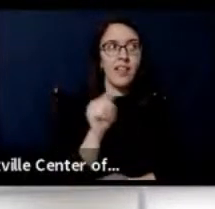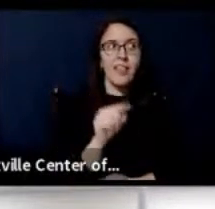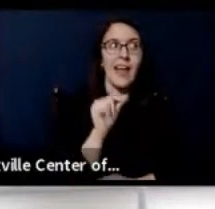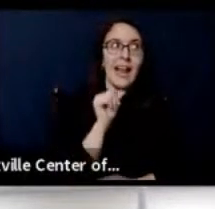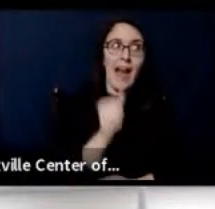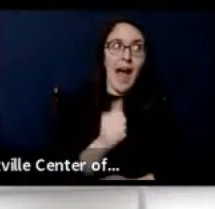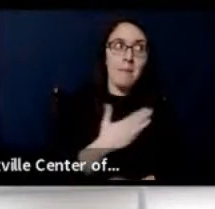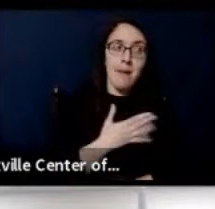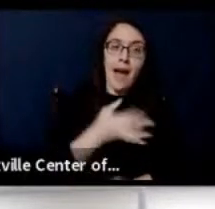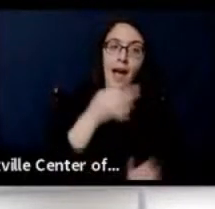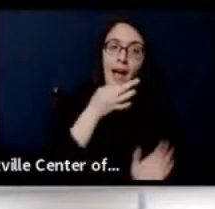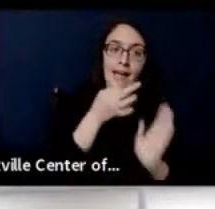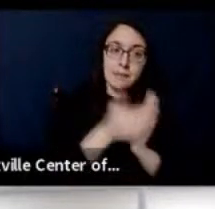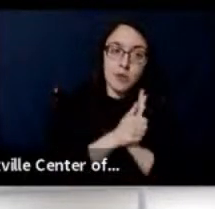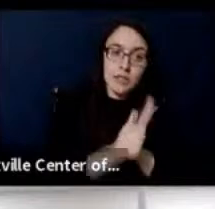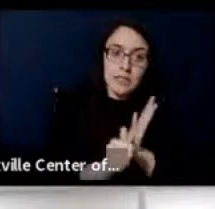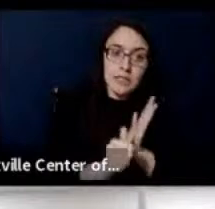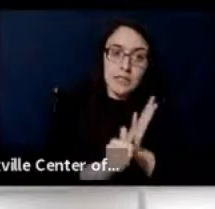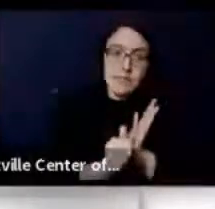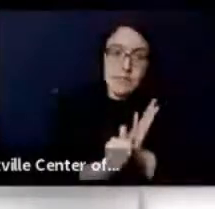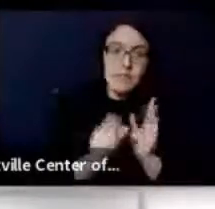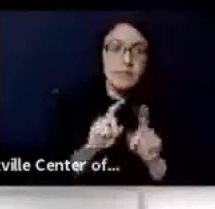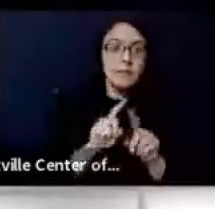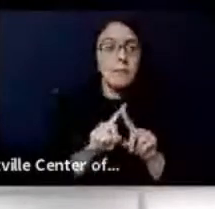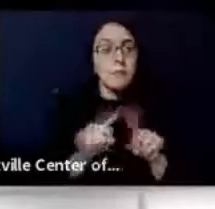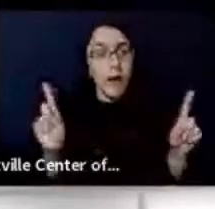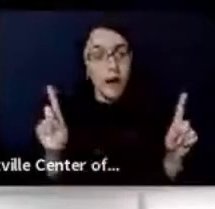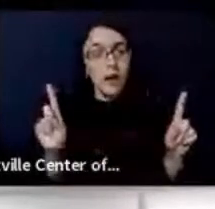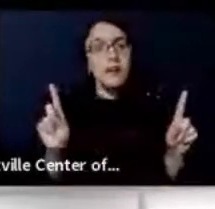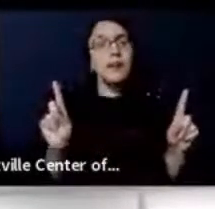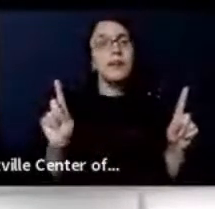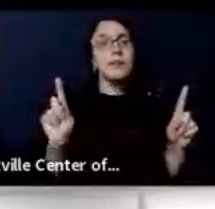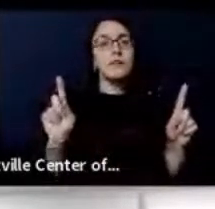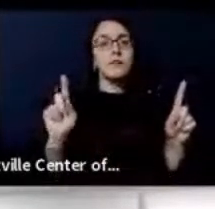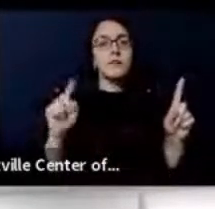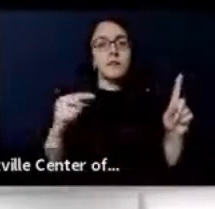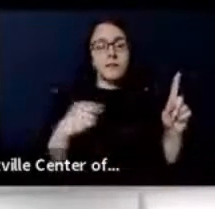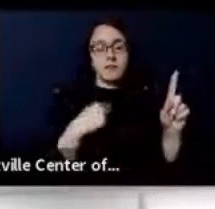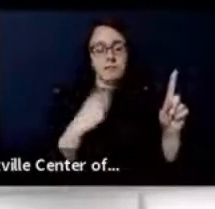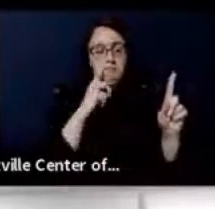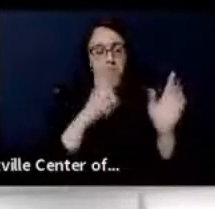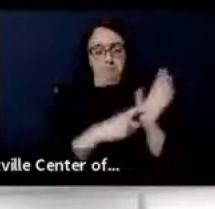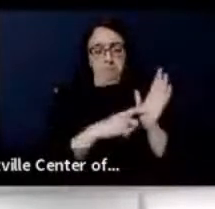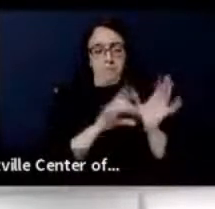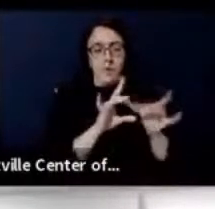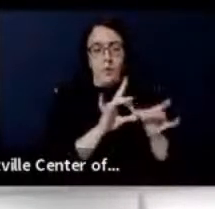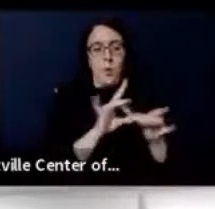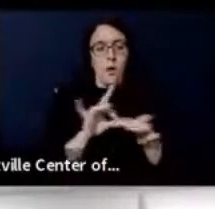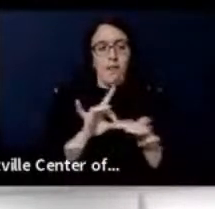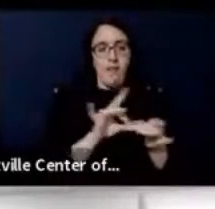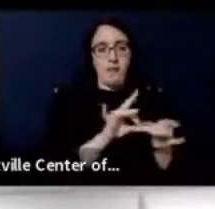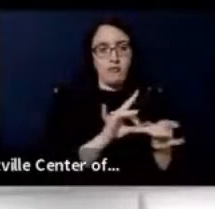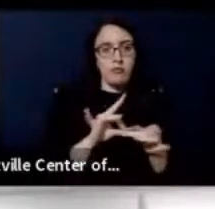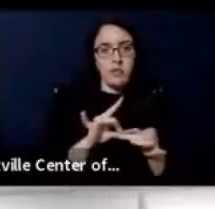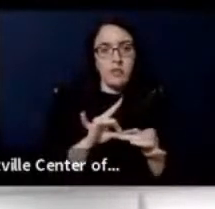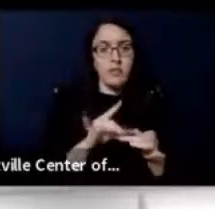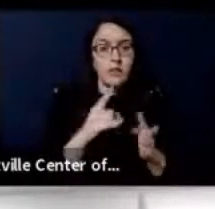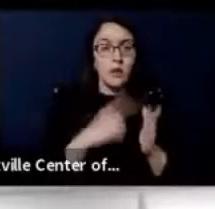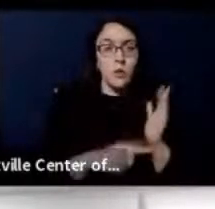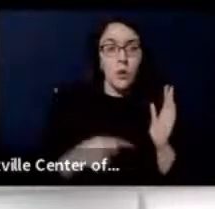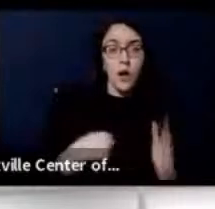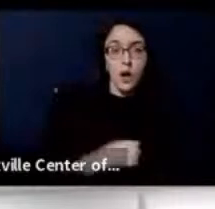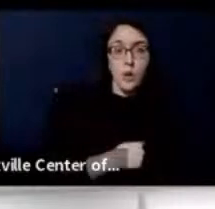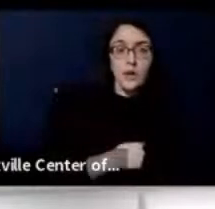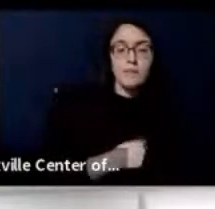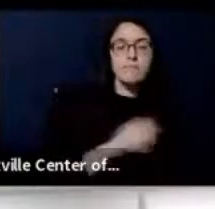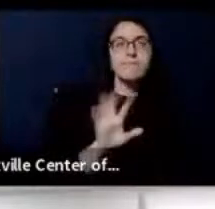And so, but what it did do is there was at least a correlation between what we've seen and what I've always